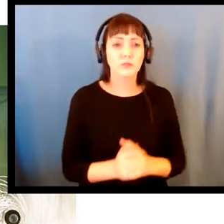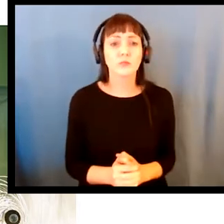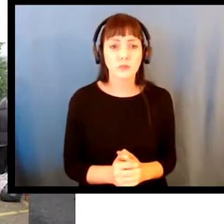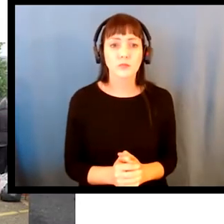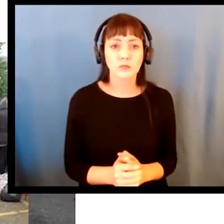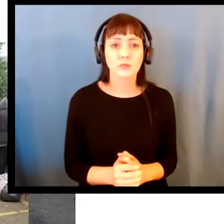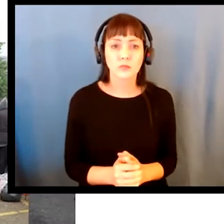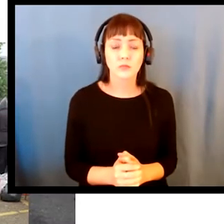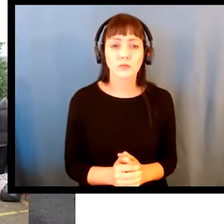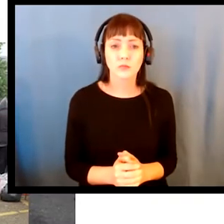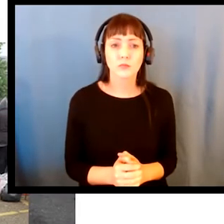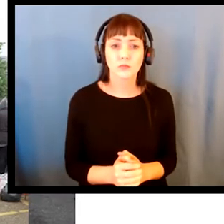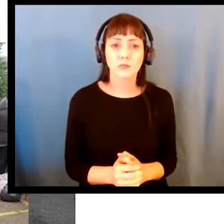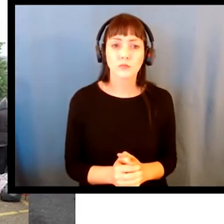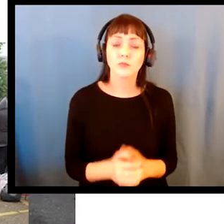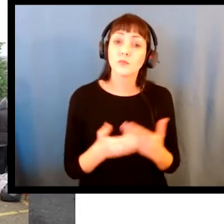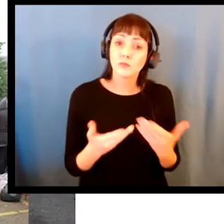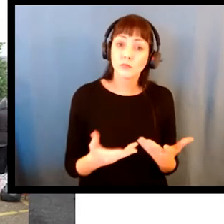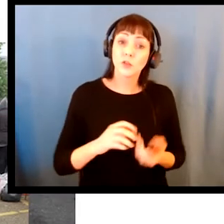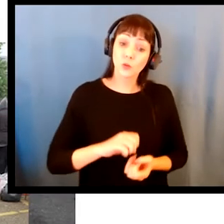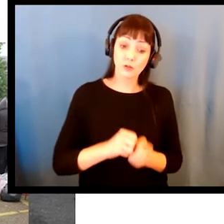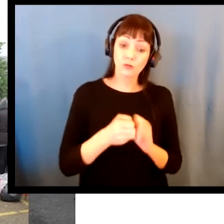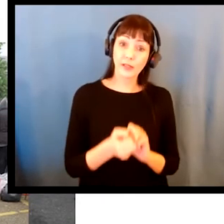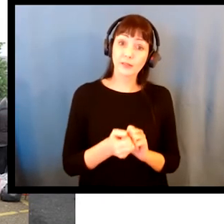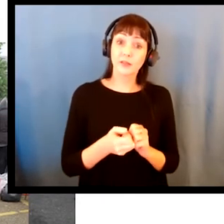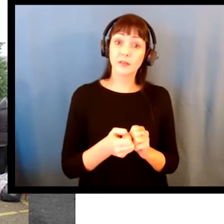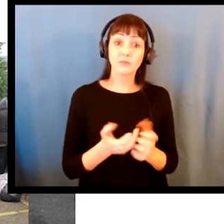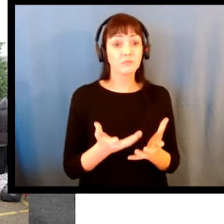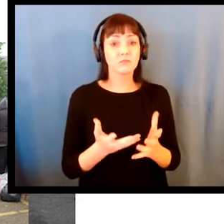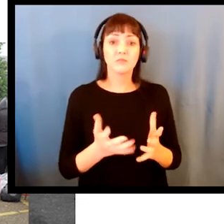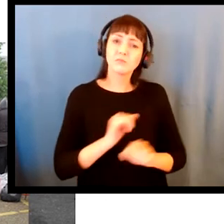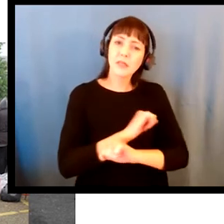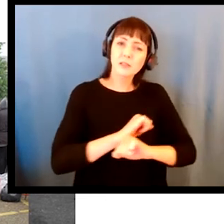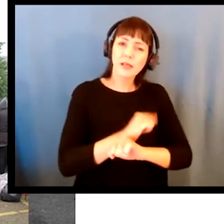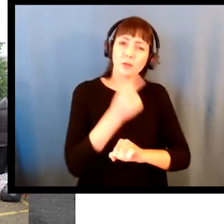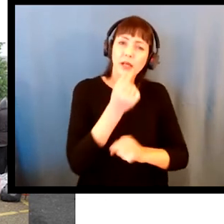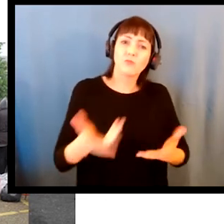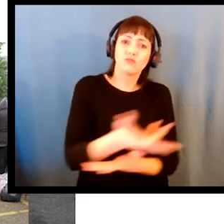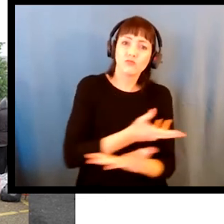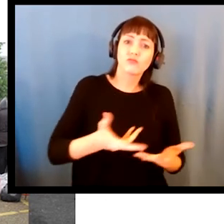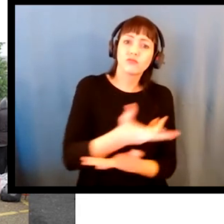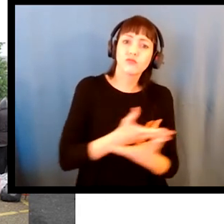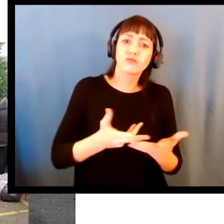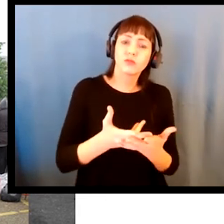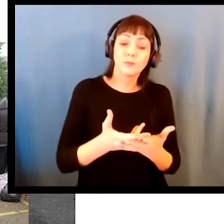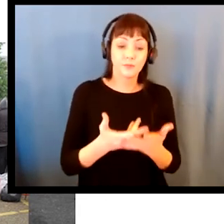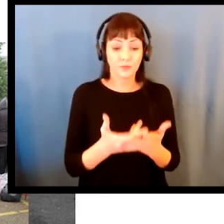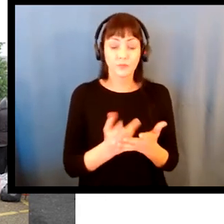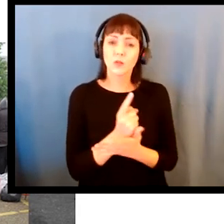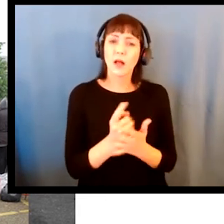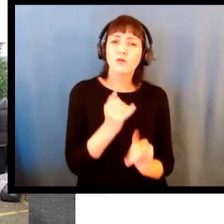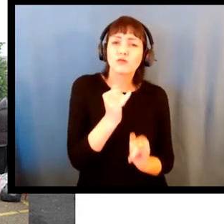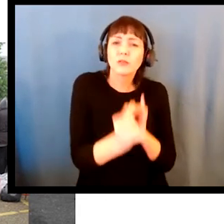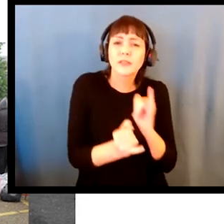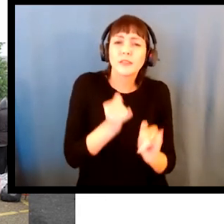expertise. The result is a space in which the problematic relationship between disability and medicine is critiqued through the